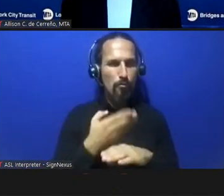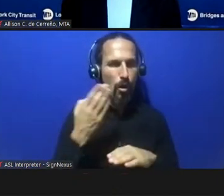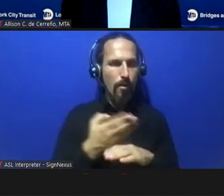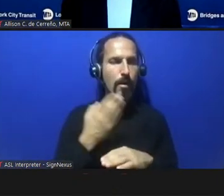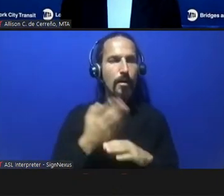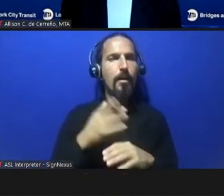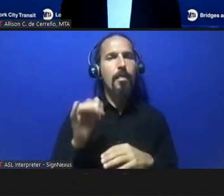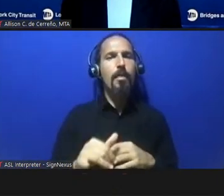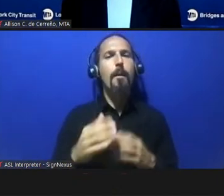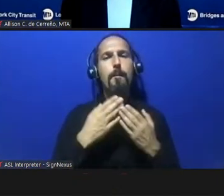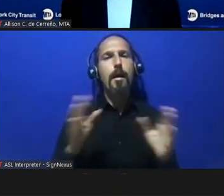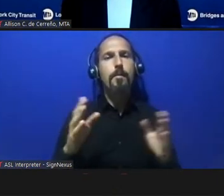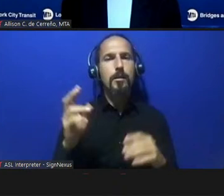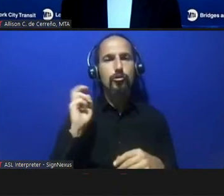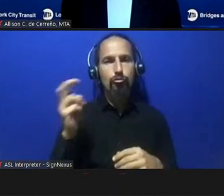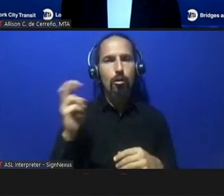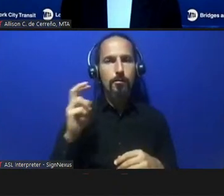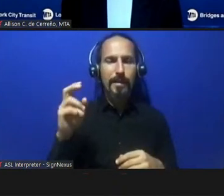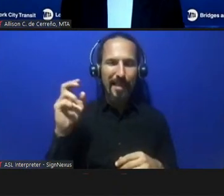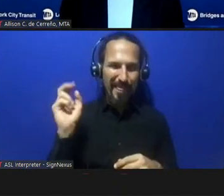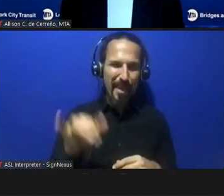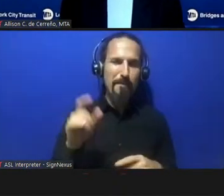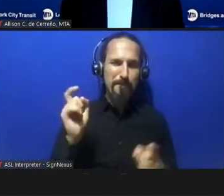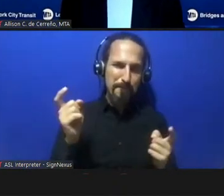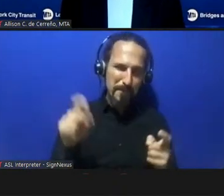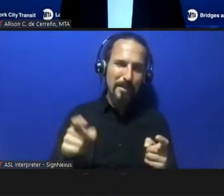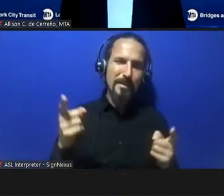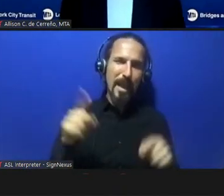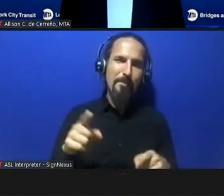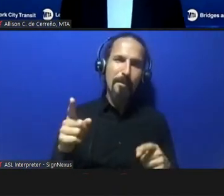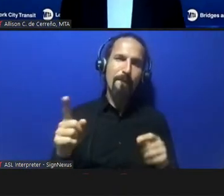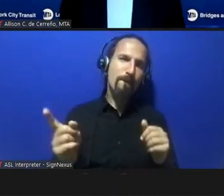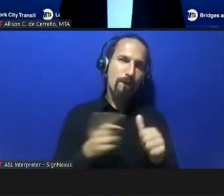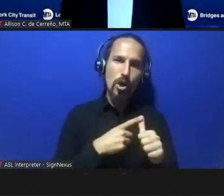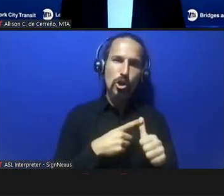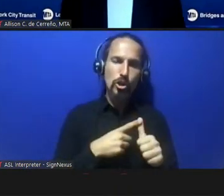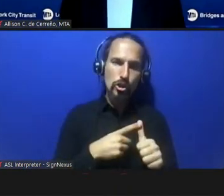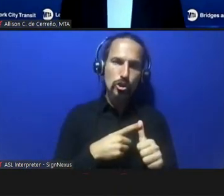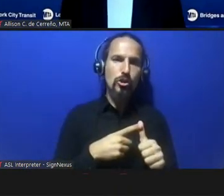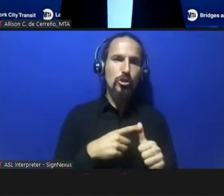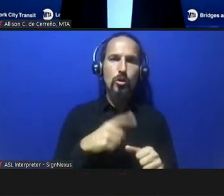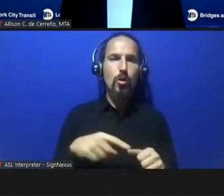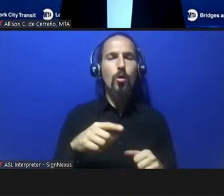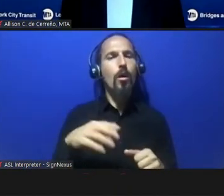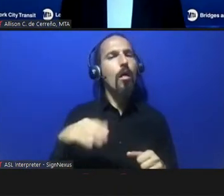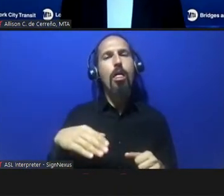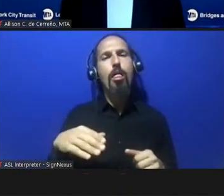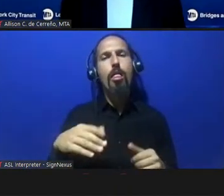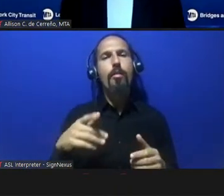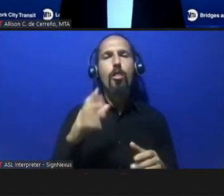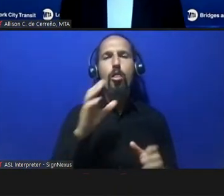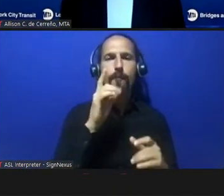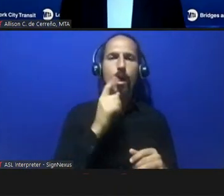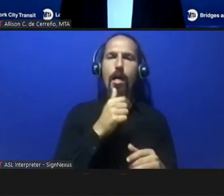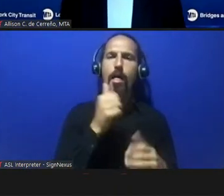transportation that needs to occur first we have not exhausted other options before congestion